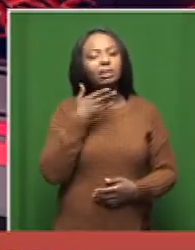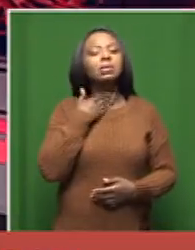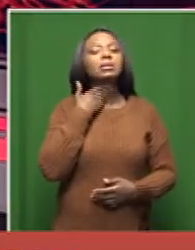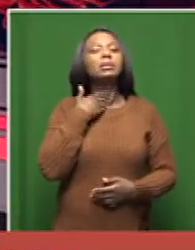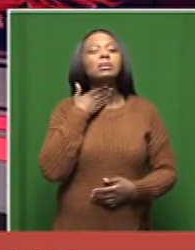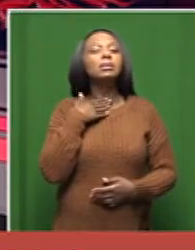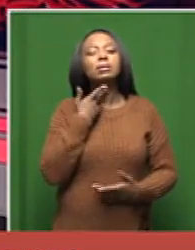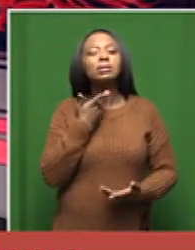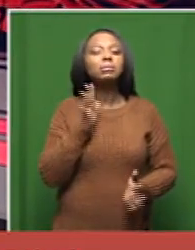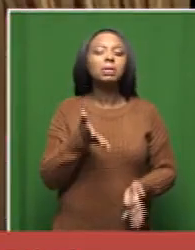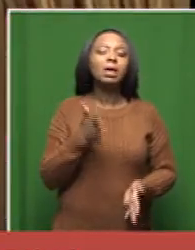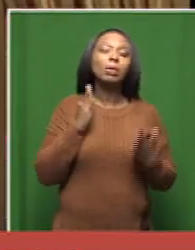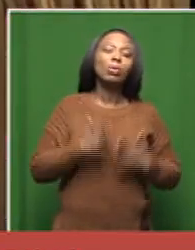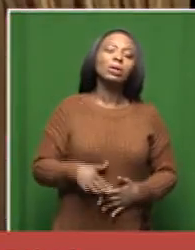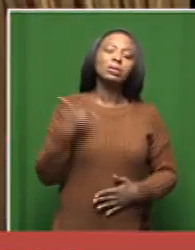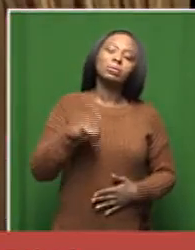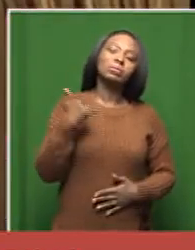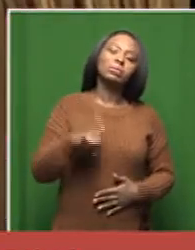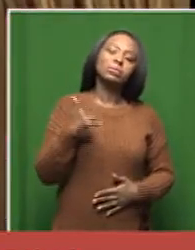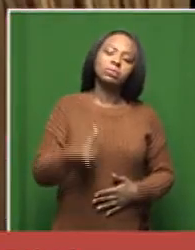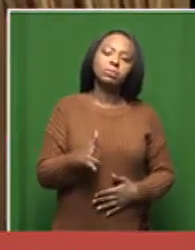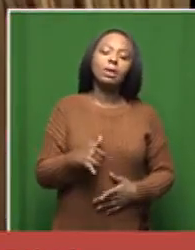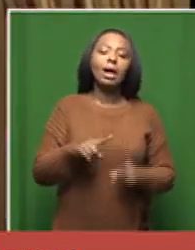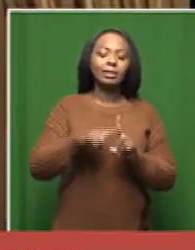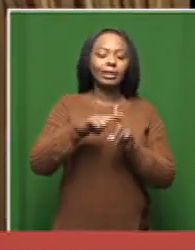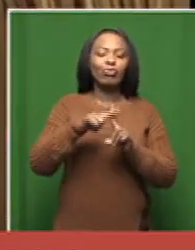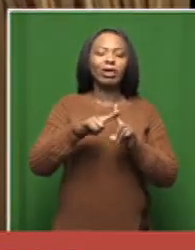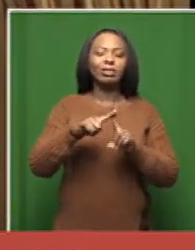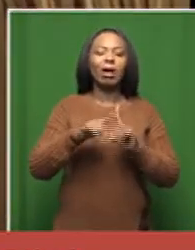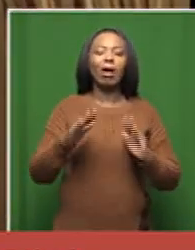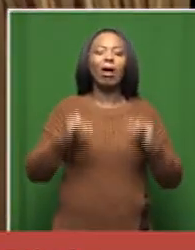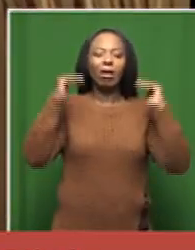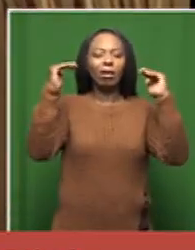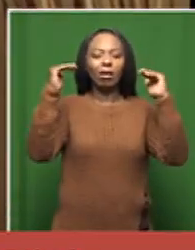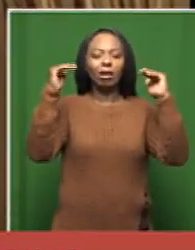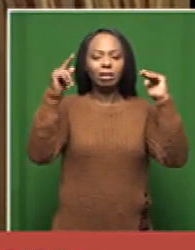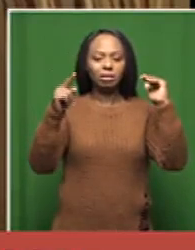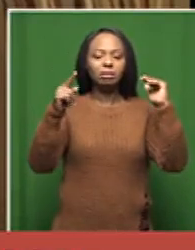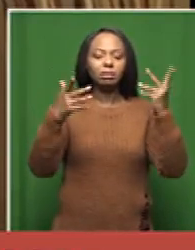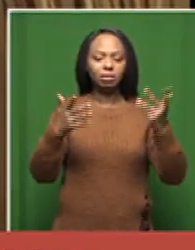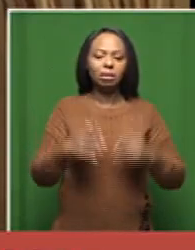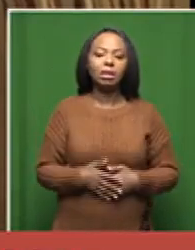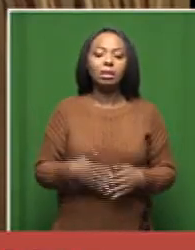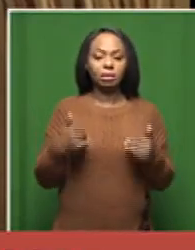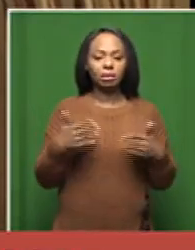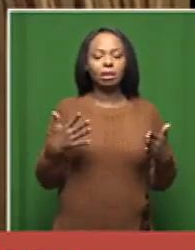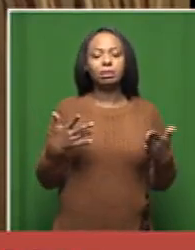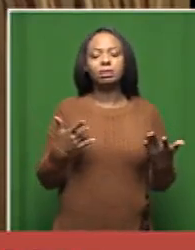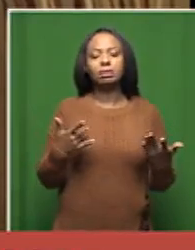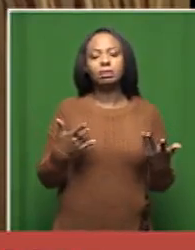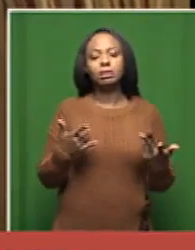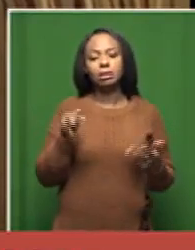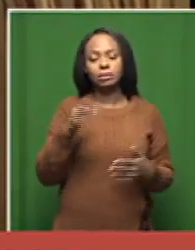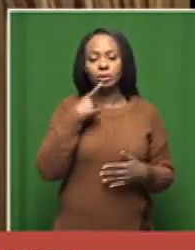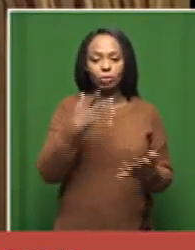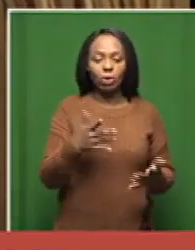really bad body aches and pains, and a very high temperature. And it's acute onset. You know, it starts very, very quickly. And having said